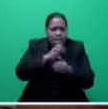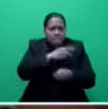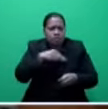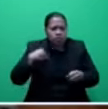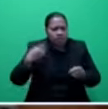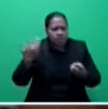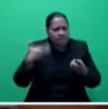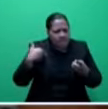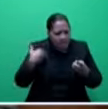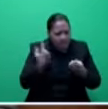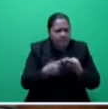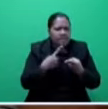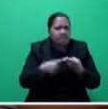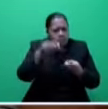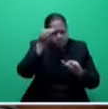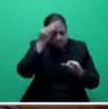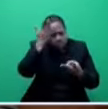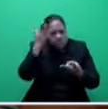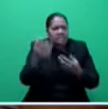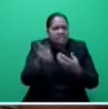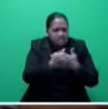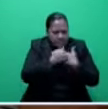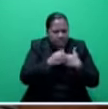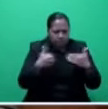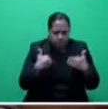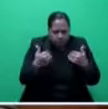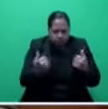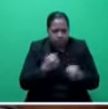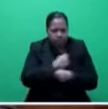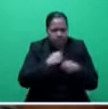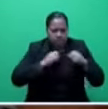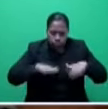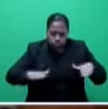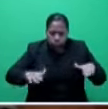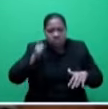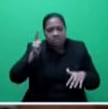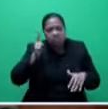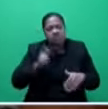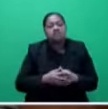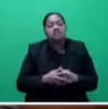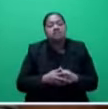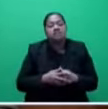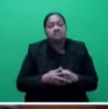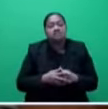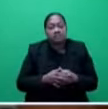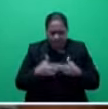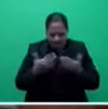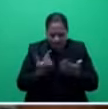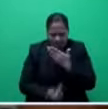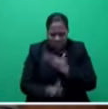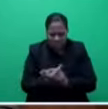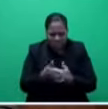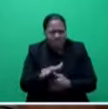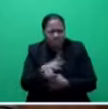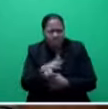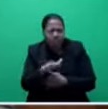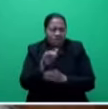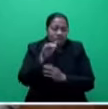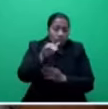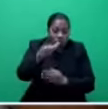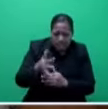keeping in mind the safety and well-being of our children and, of course, our teachers. Keeping the current situation and the uncertain future in